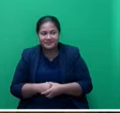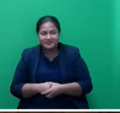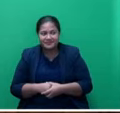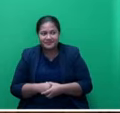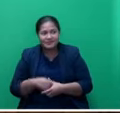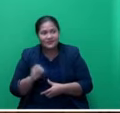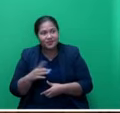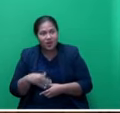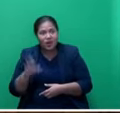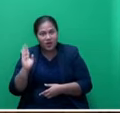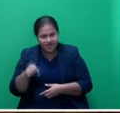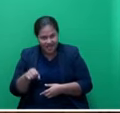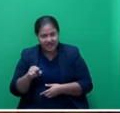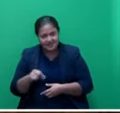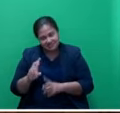it.